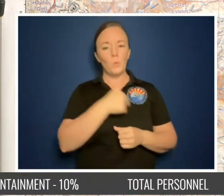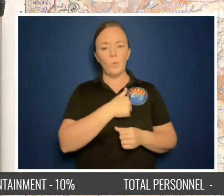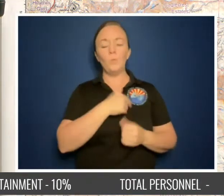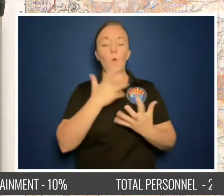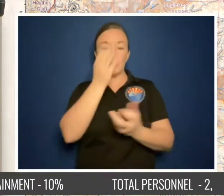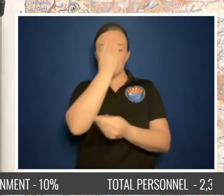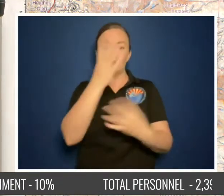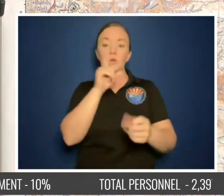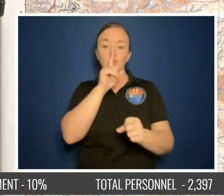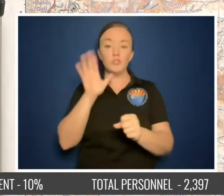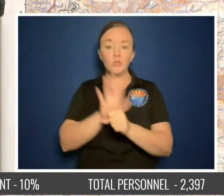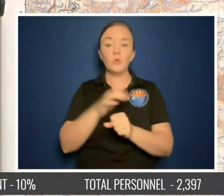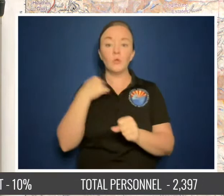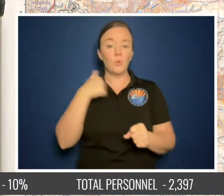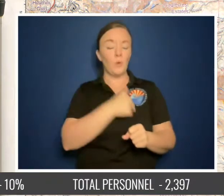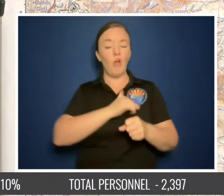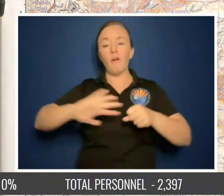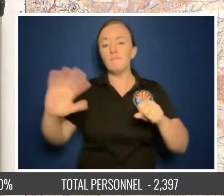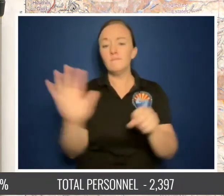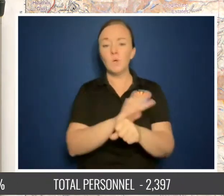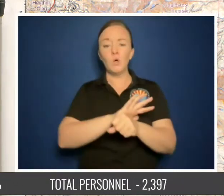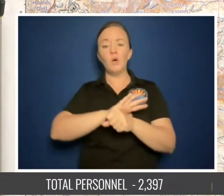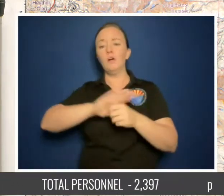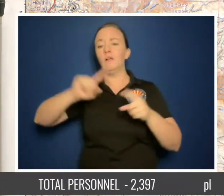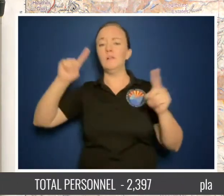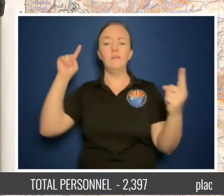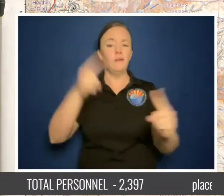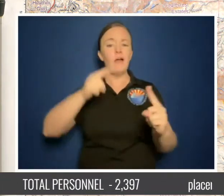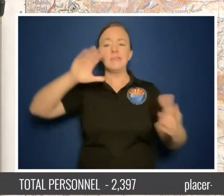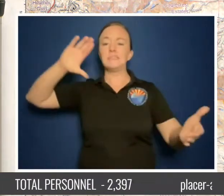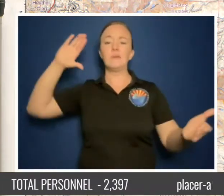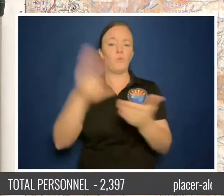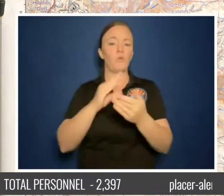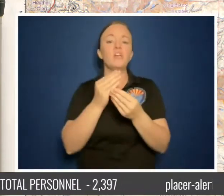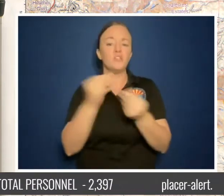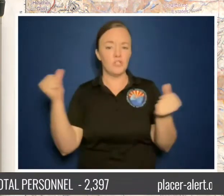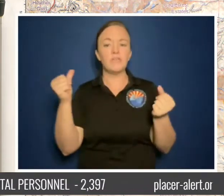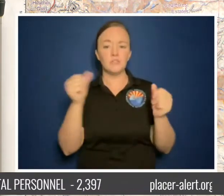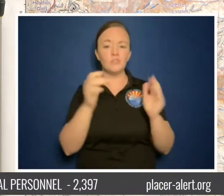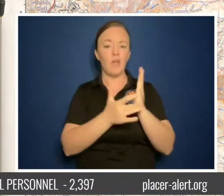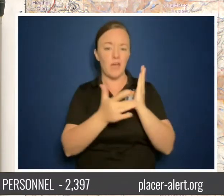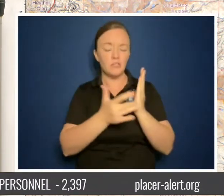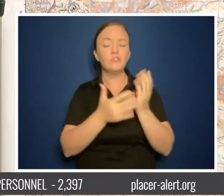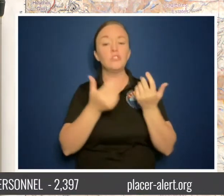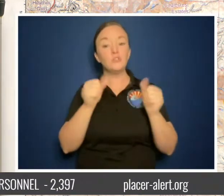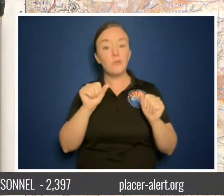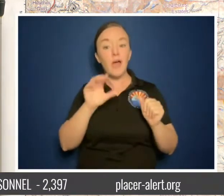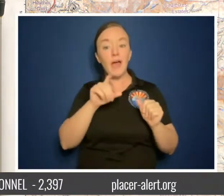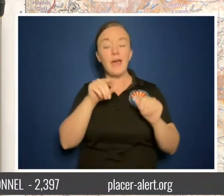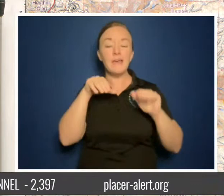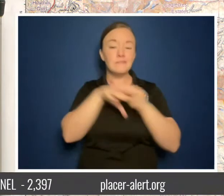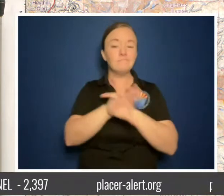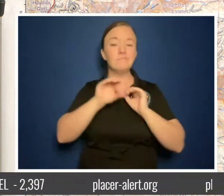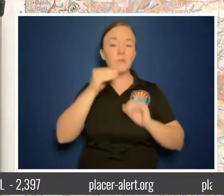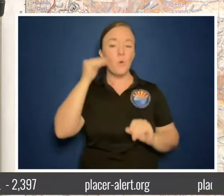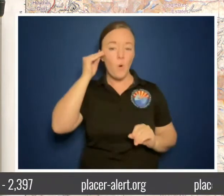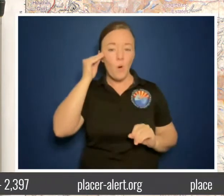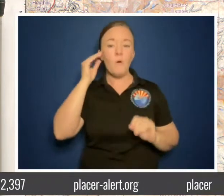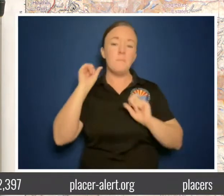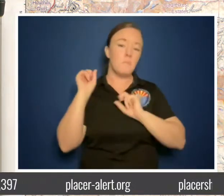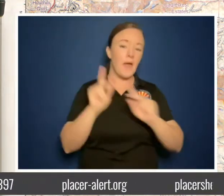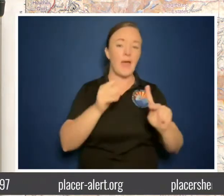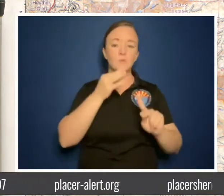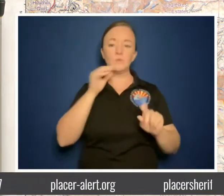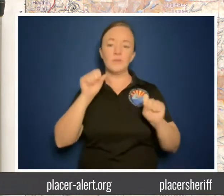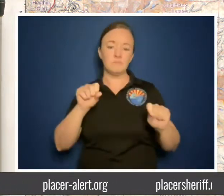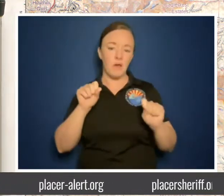with the intent to get you back into your homes as quickly as possible. But it's a process, and there's lots of things